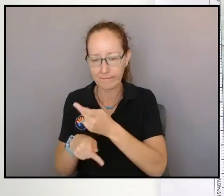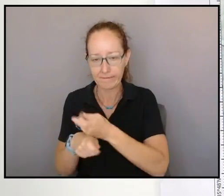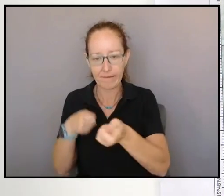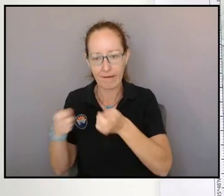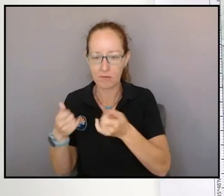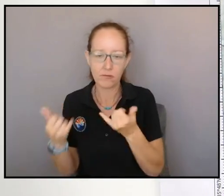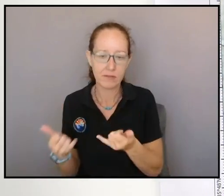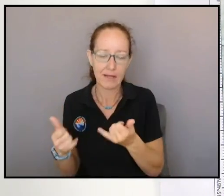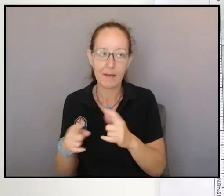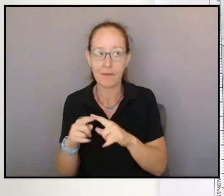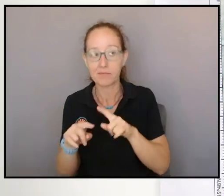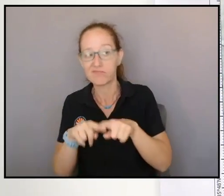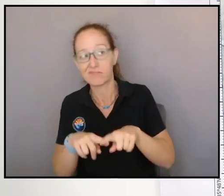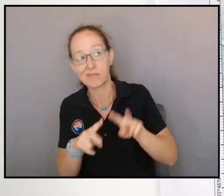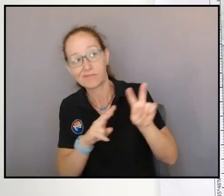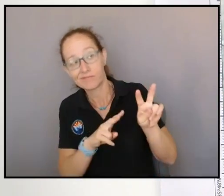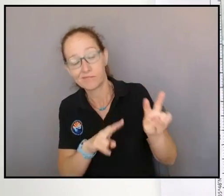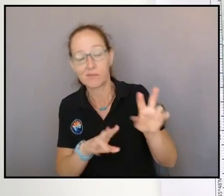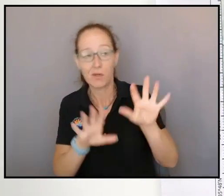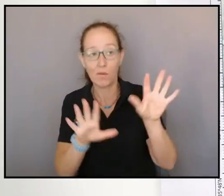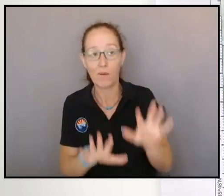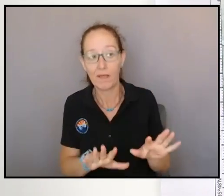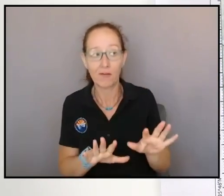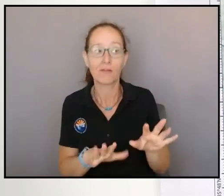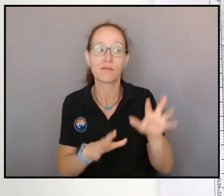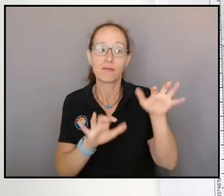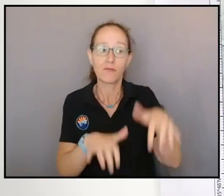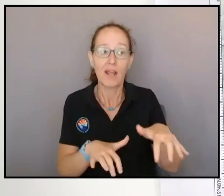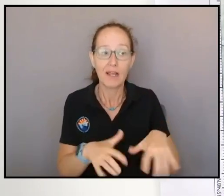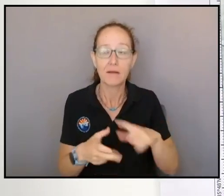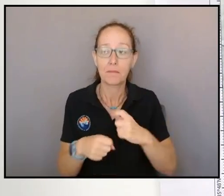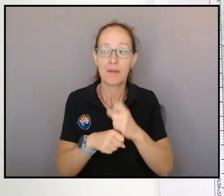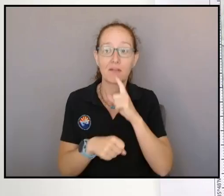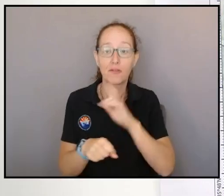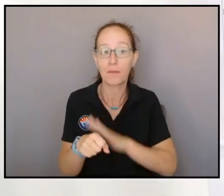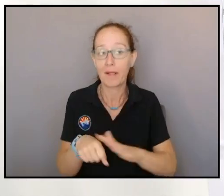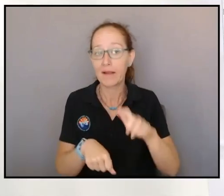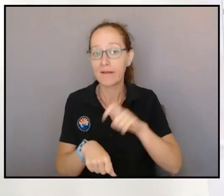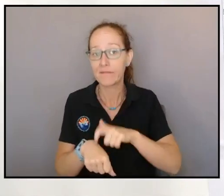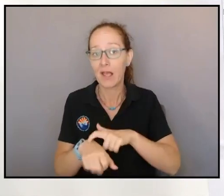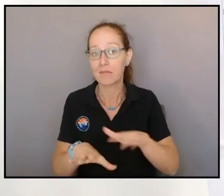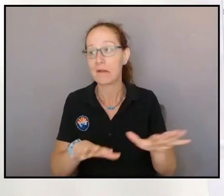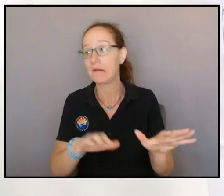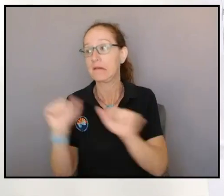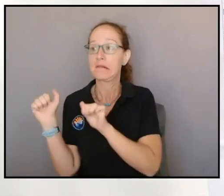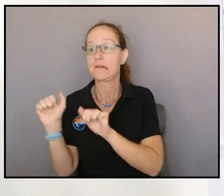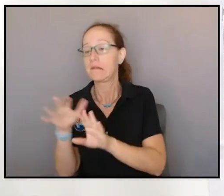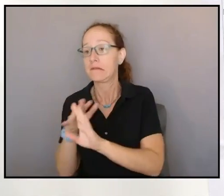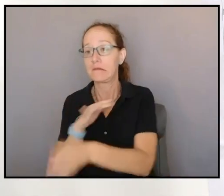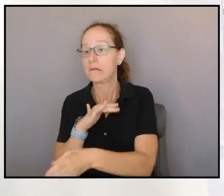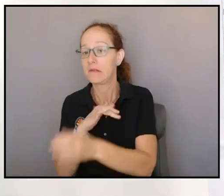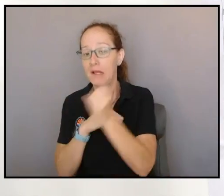watch everything, make sure they got good escape routes and time to get those folks off the hill if the weather does set in.